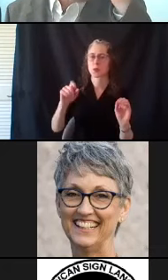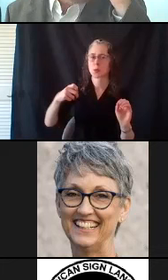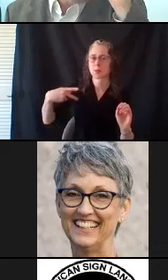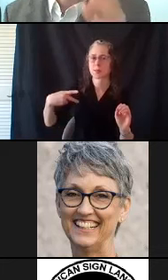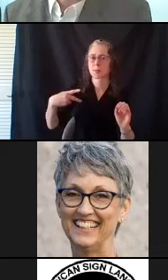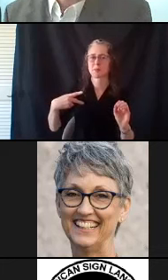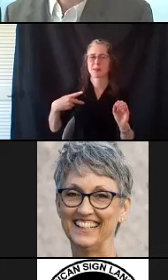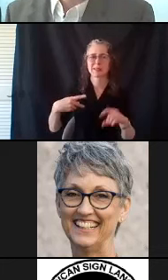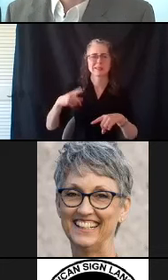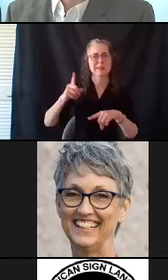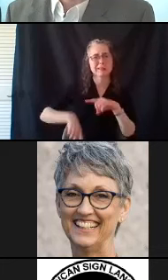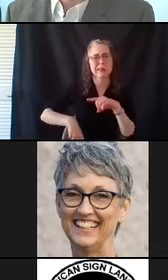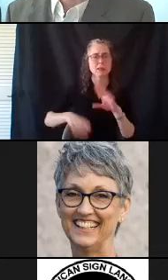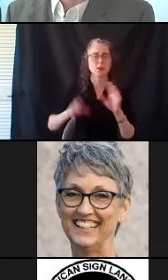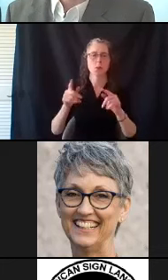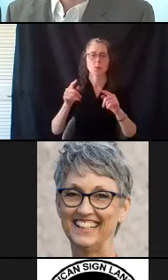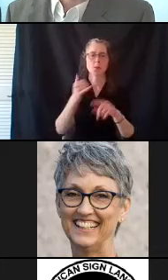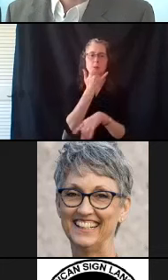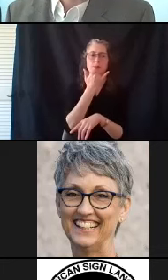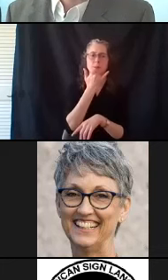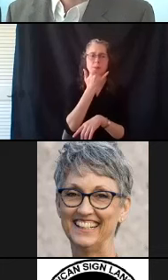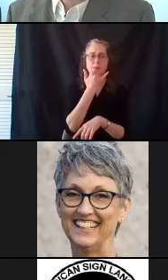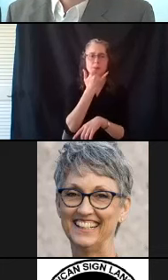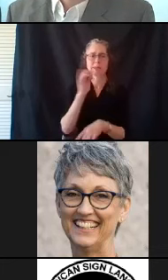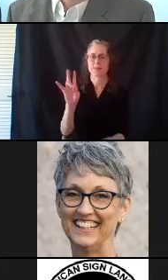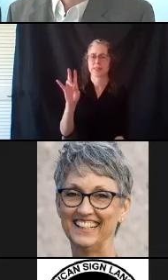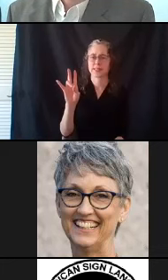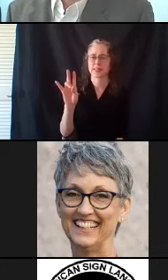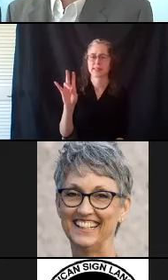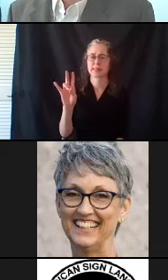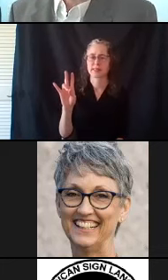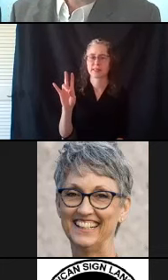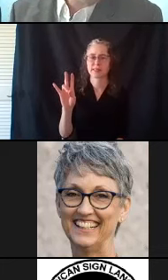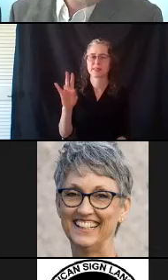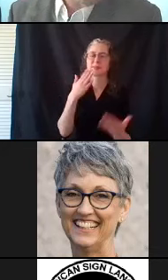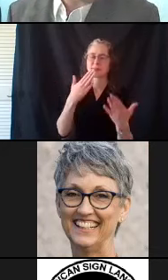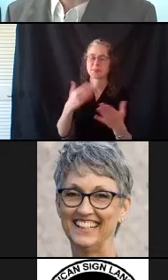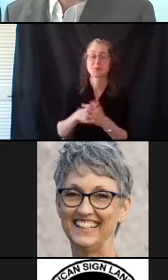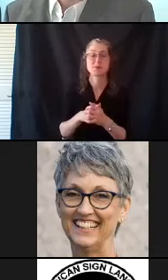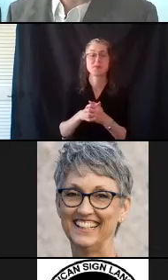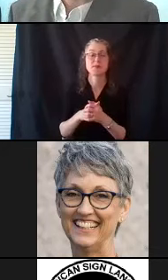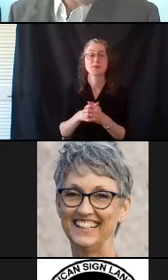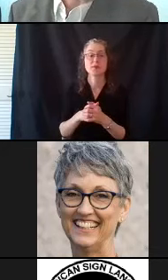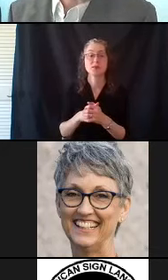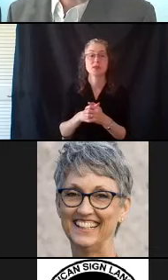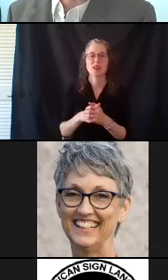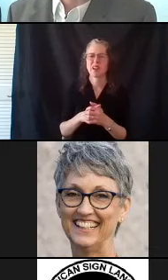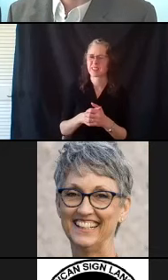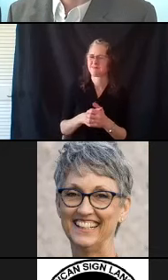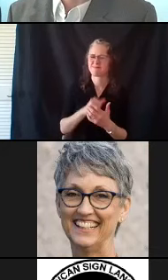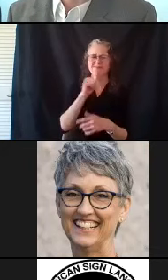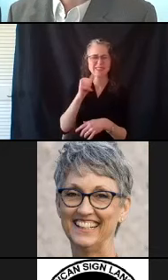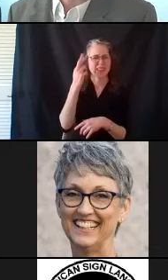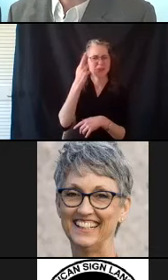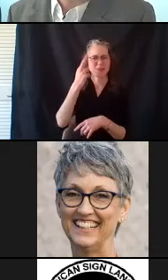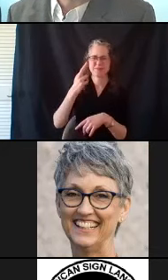not practical. Whoops, 7. Thank you. When that it's not practical when building over